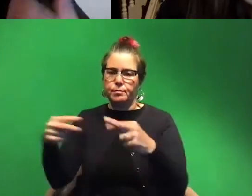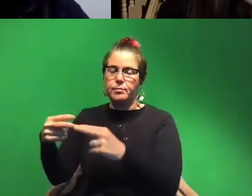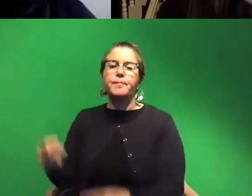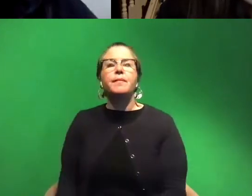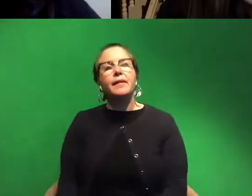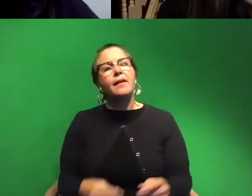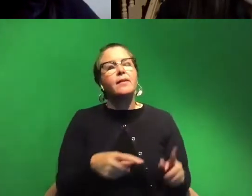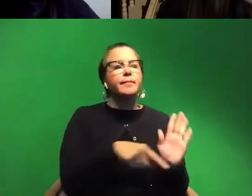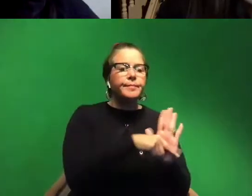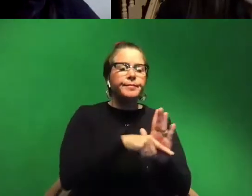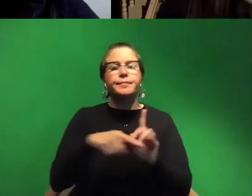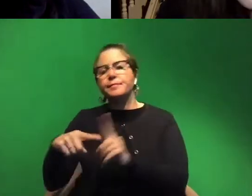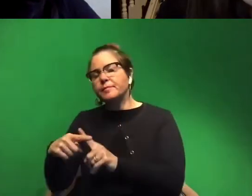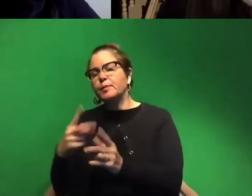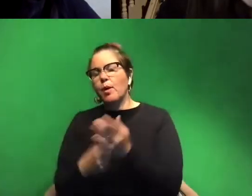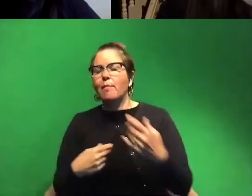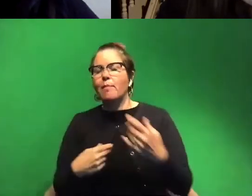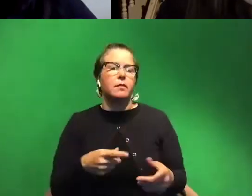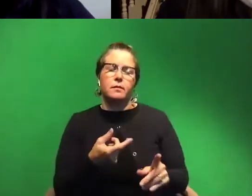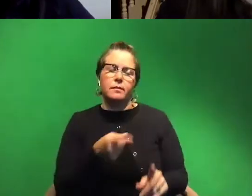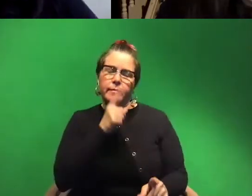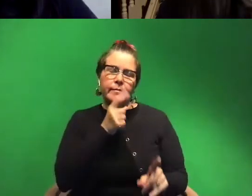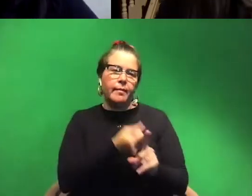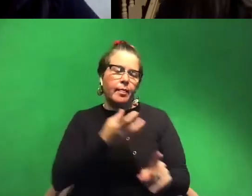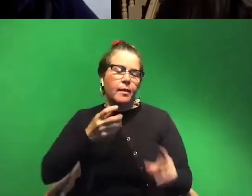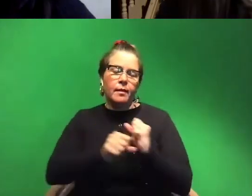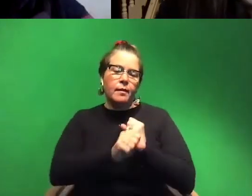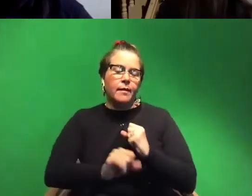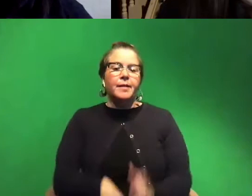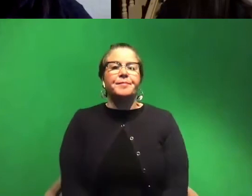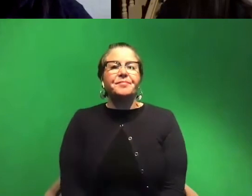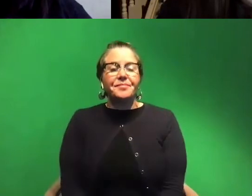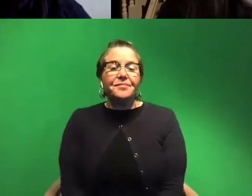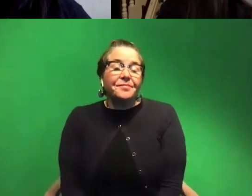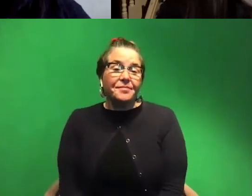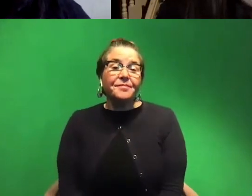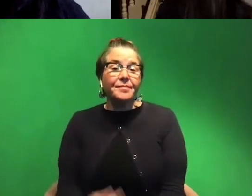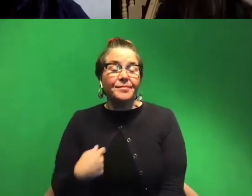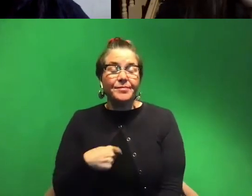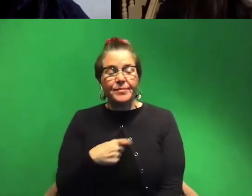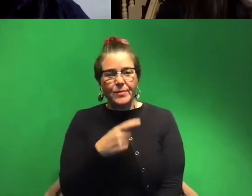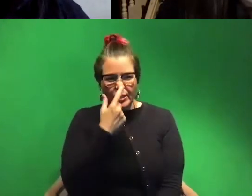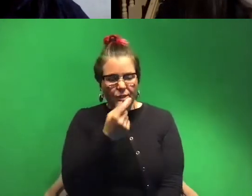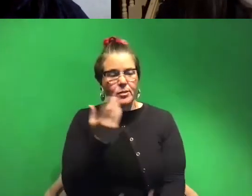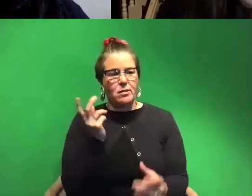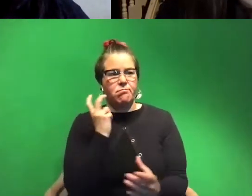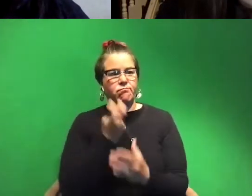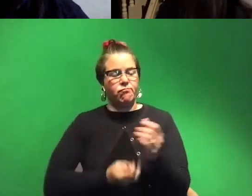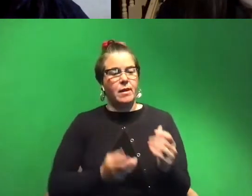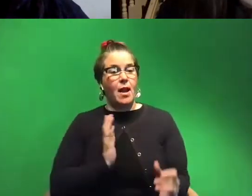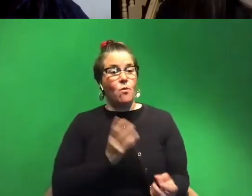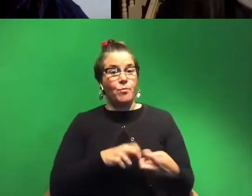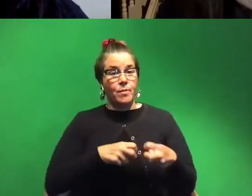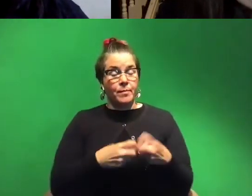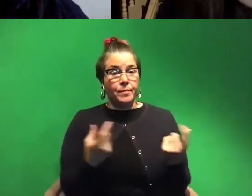either technology, but that's a whole nother talk. Well, they're can worms, yeah. But yeah, we were really interested, and then we got into it, and our problem was